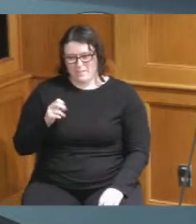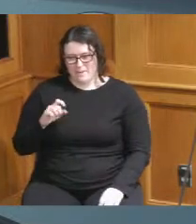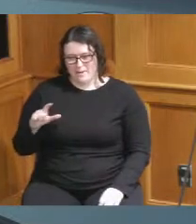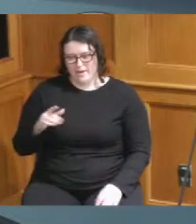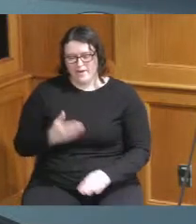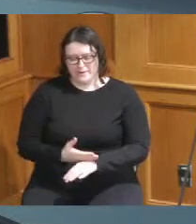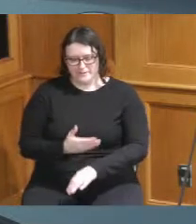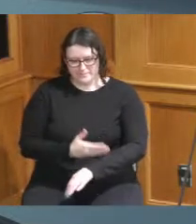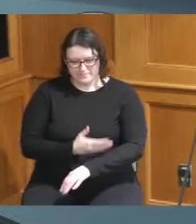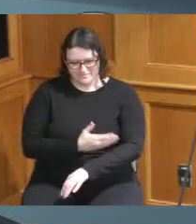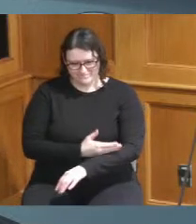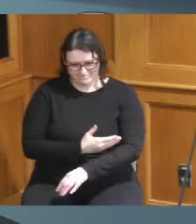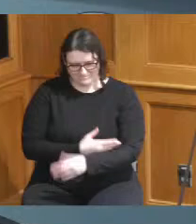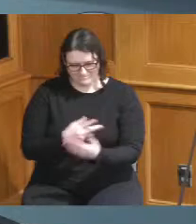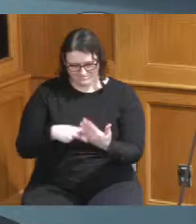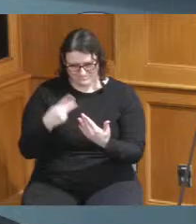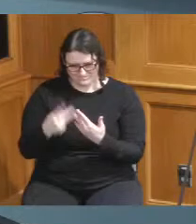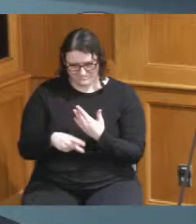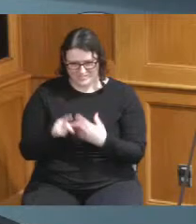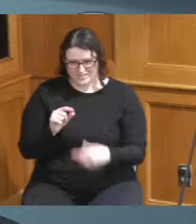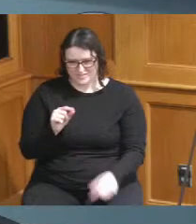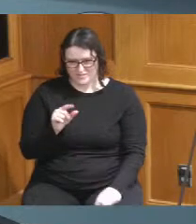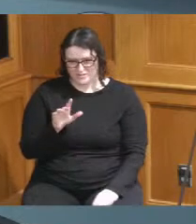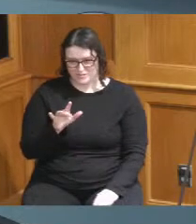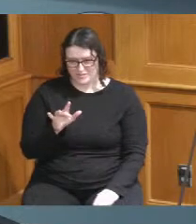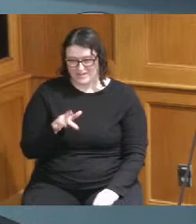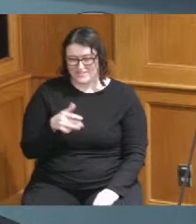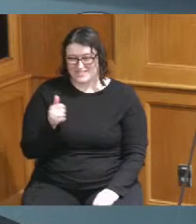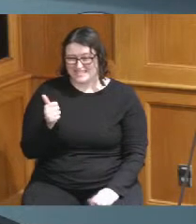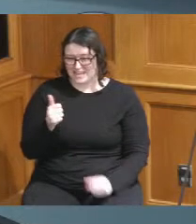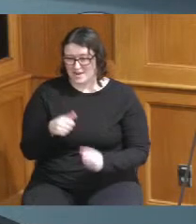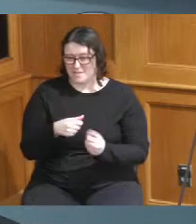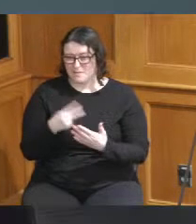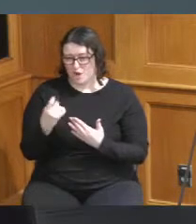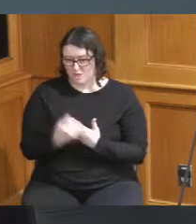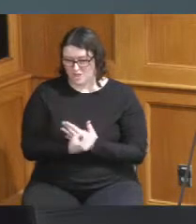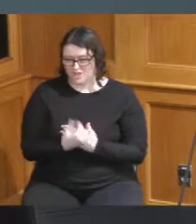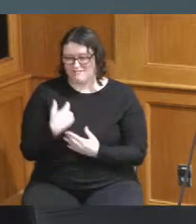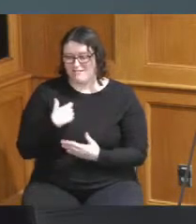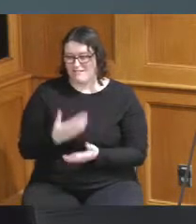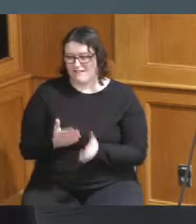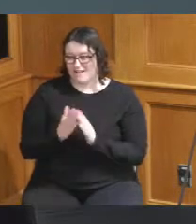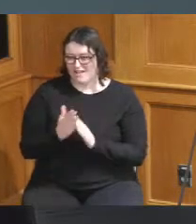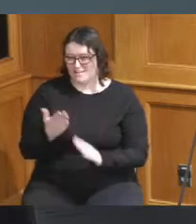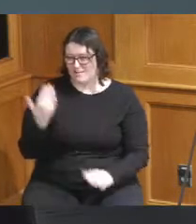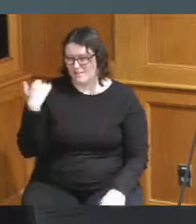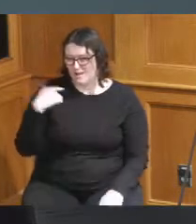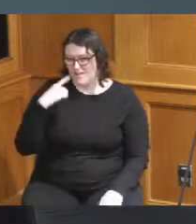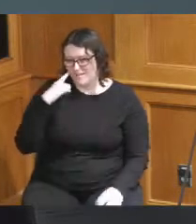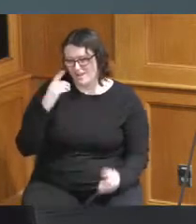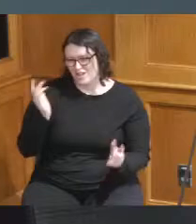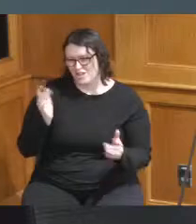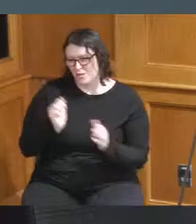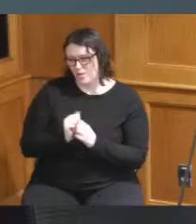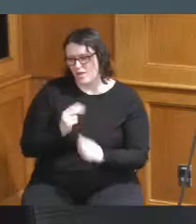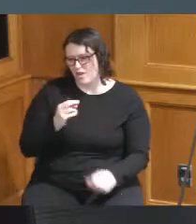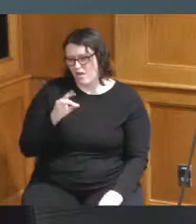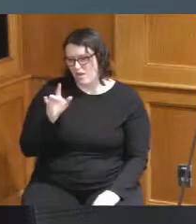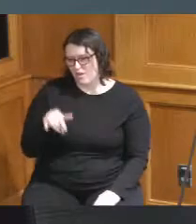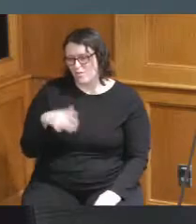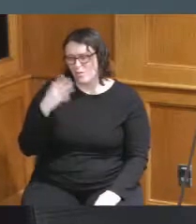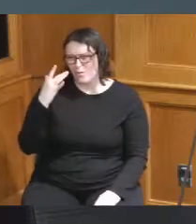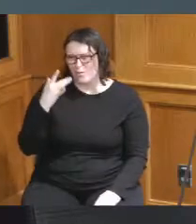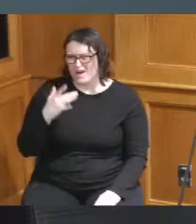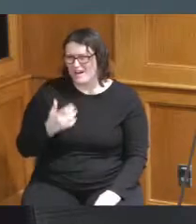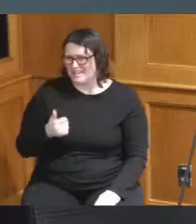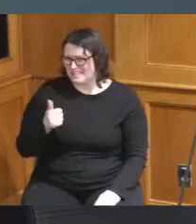for 2025 and 10 projects. And I had asked earlier, I think I talked to Holly about why the number is